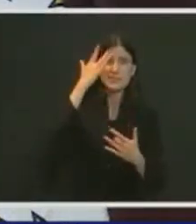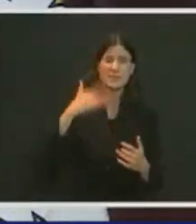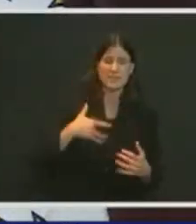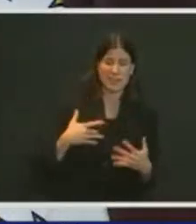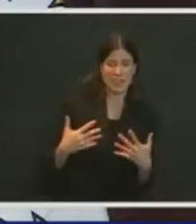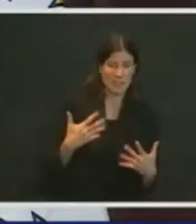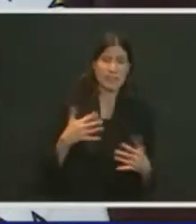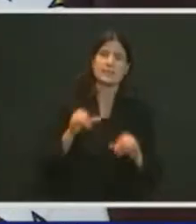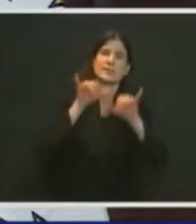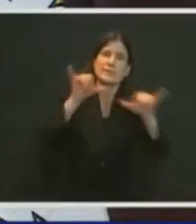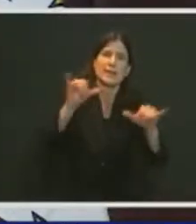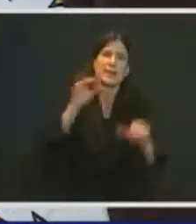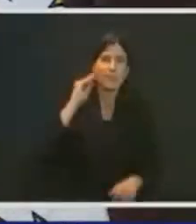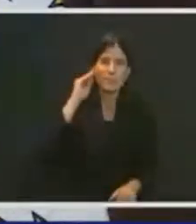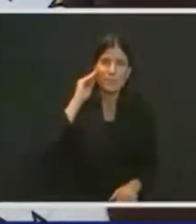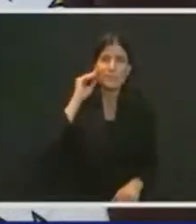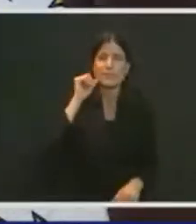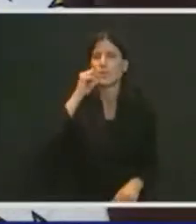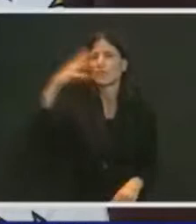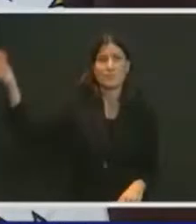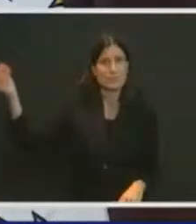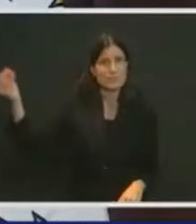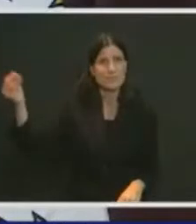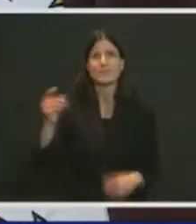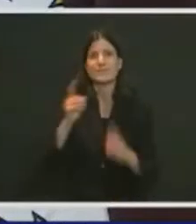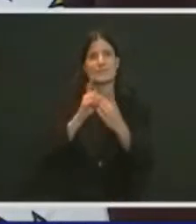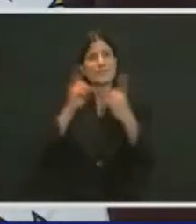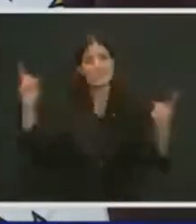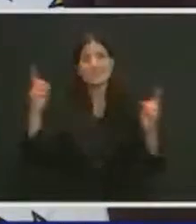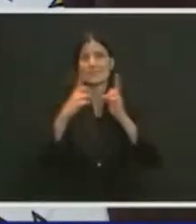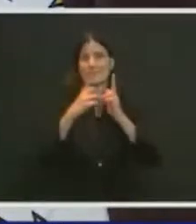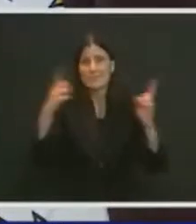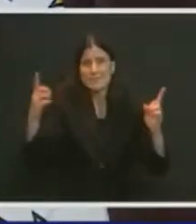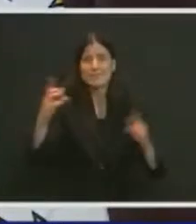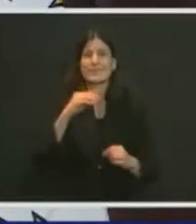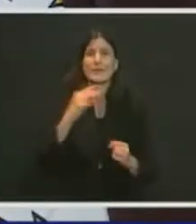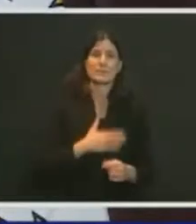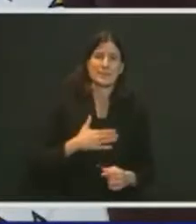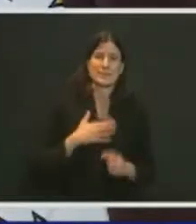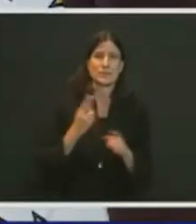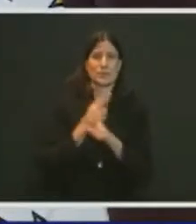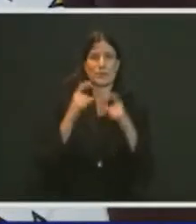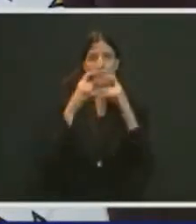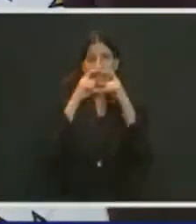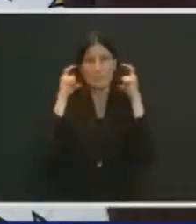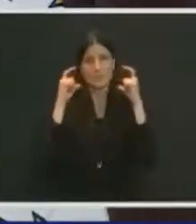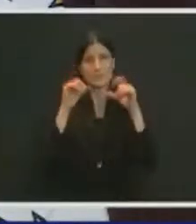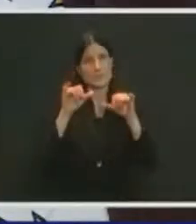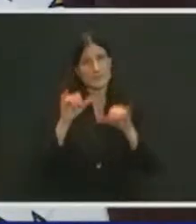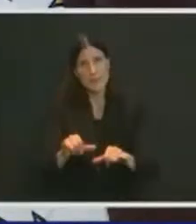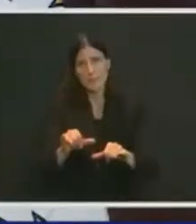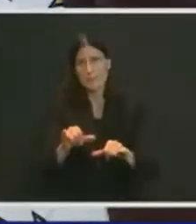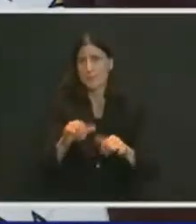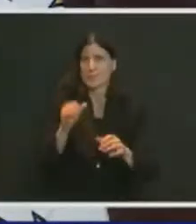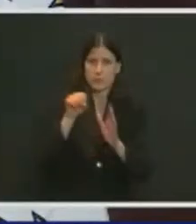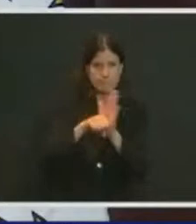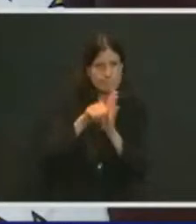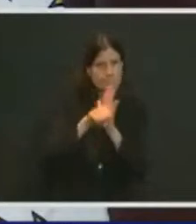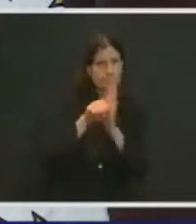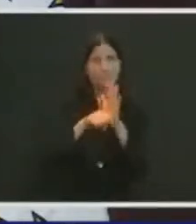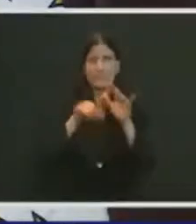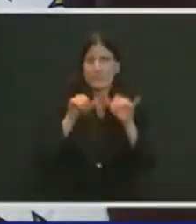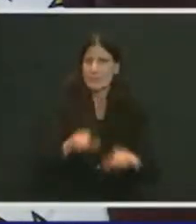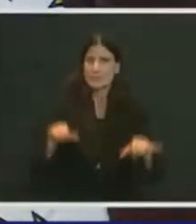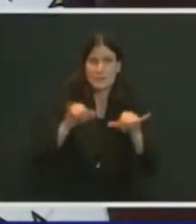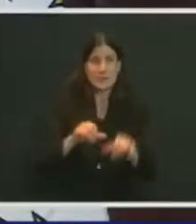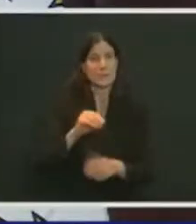social distancing, wearing some form of facial cloth covering, and making sure that you're washing your hands.